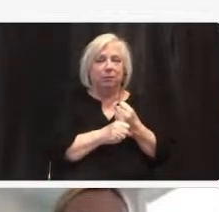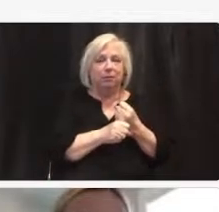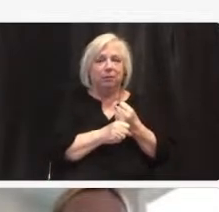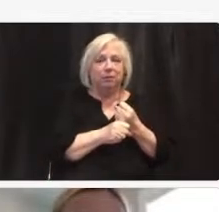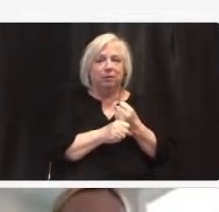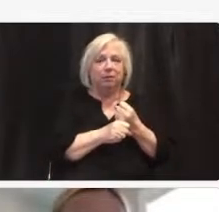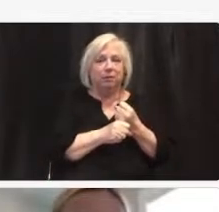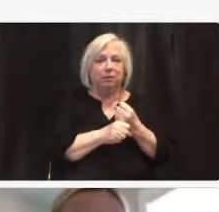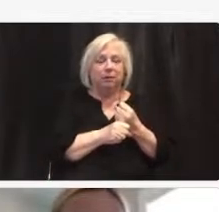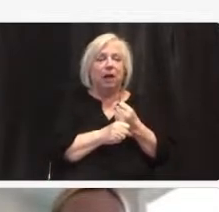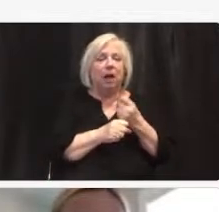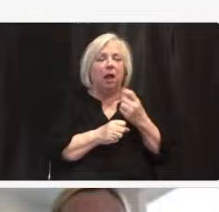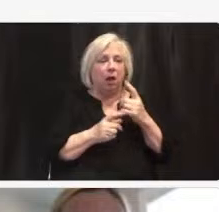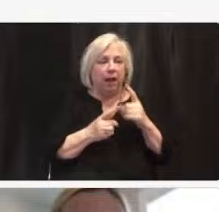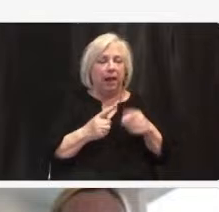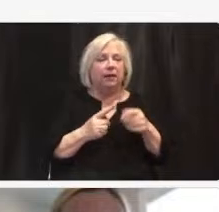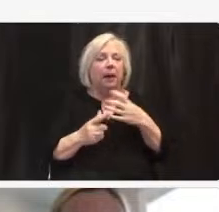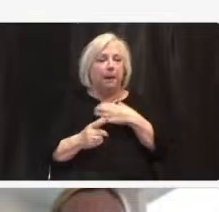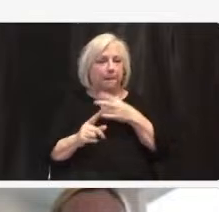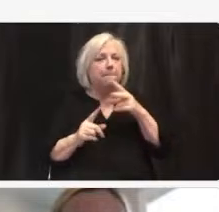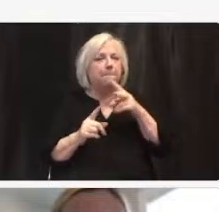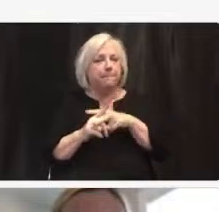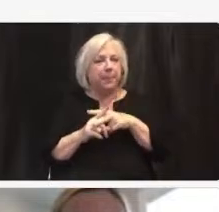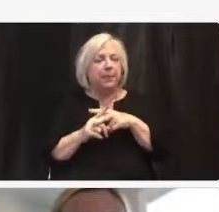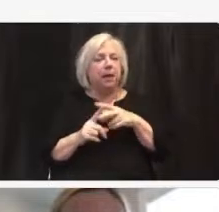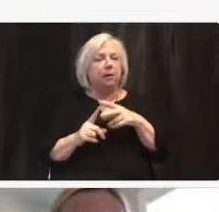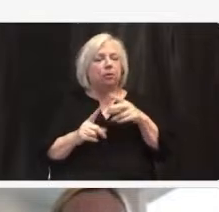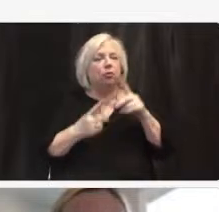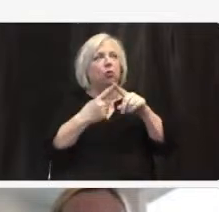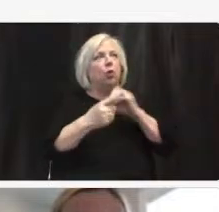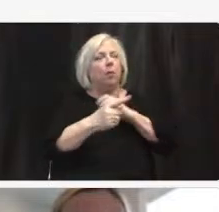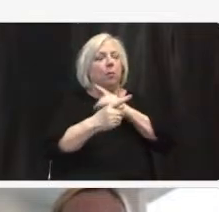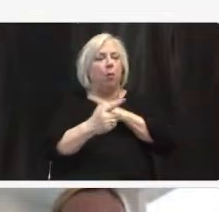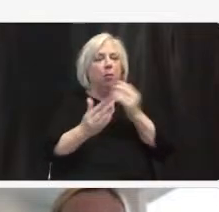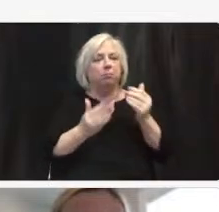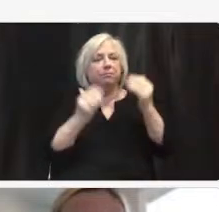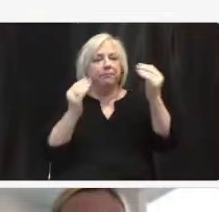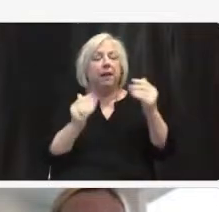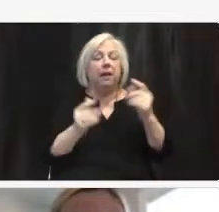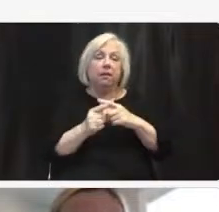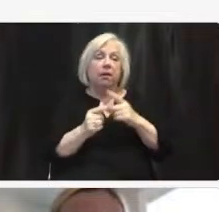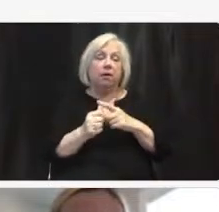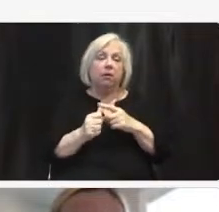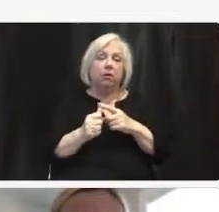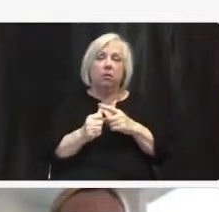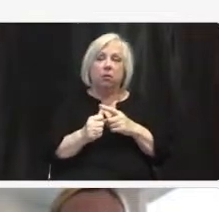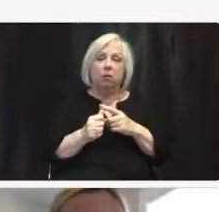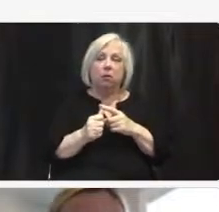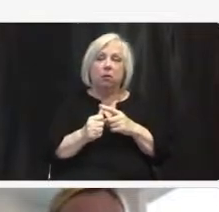has been appealed to the board and the outcome. So the first one was